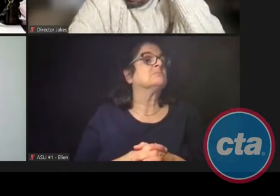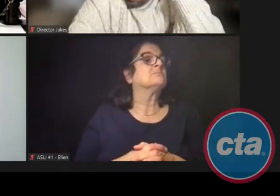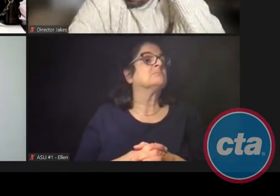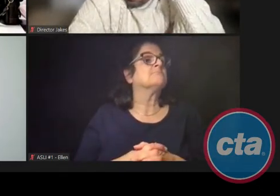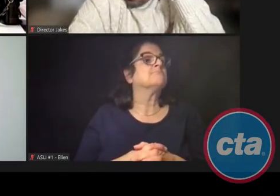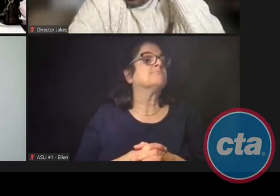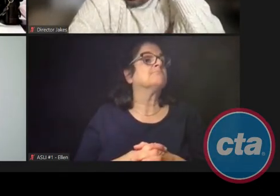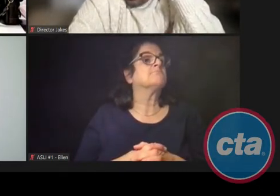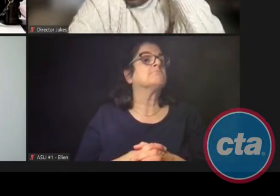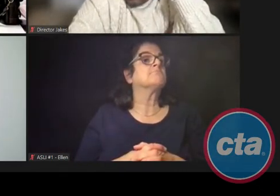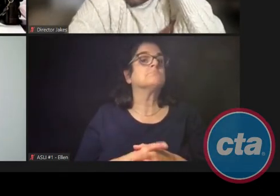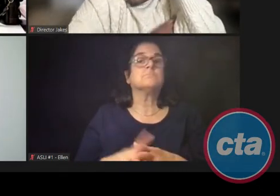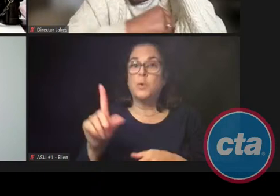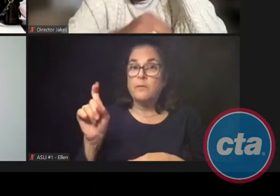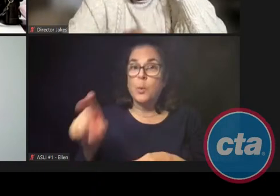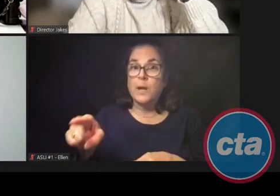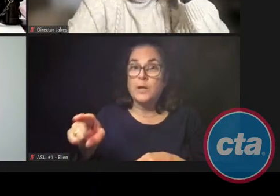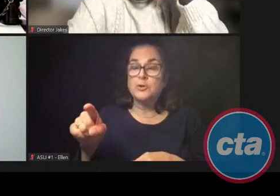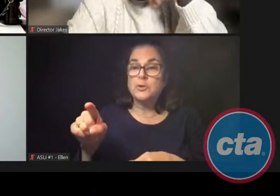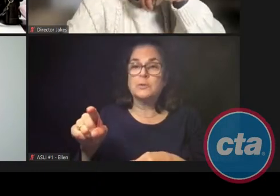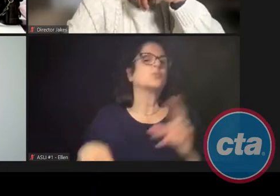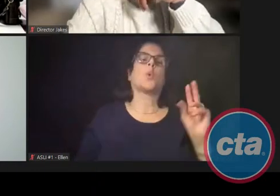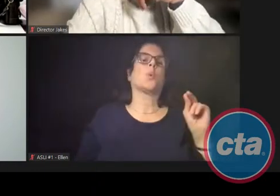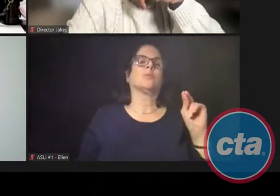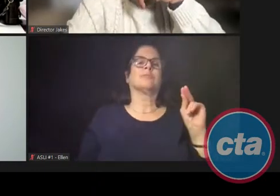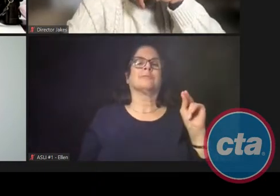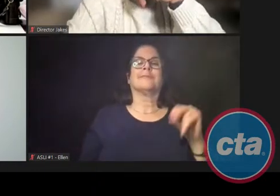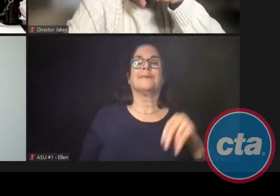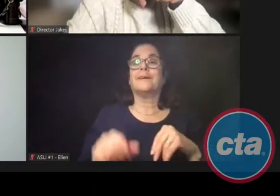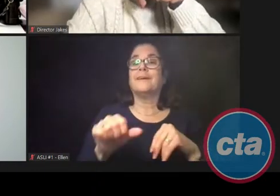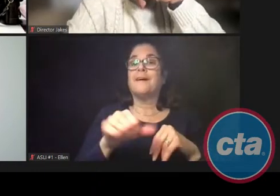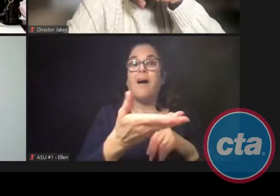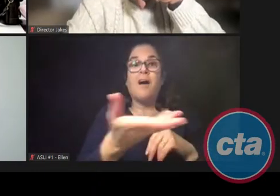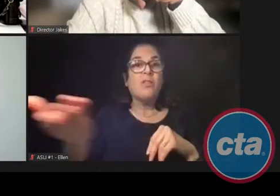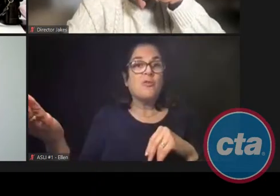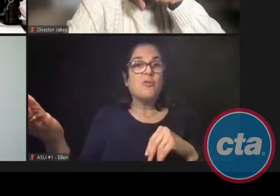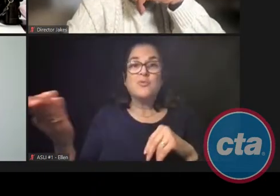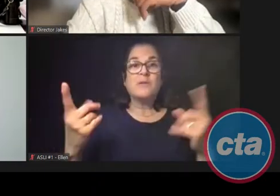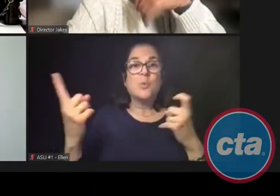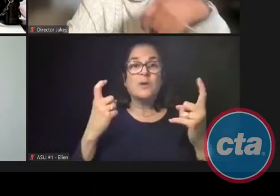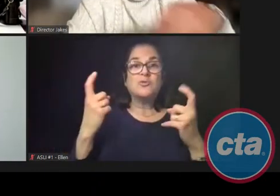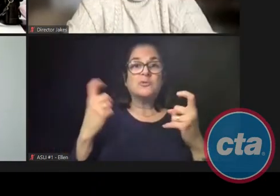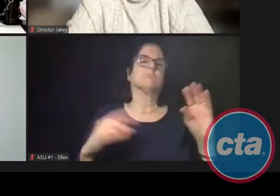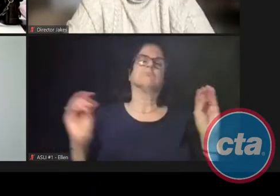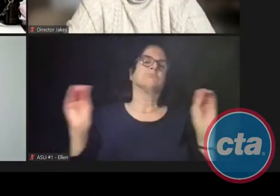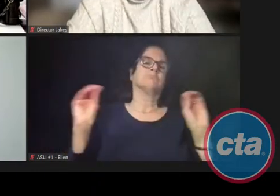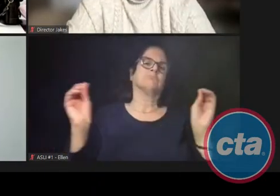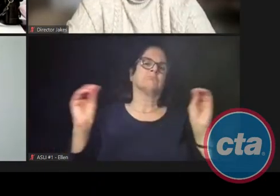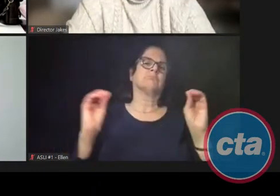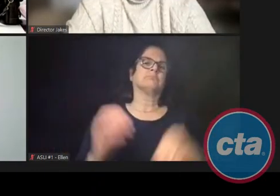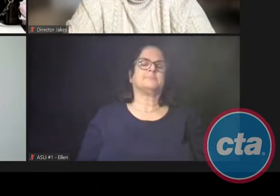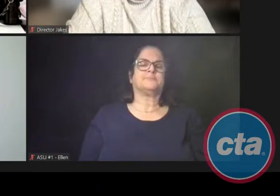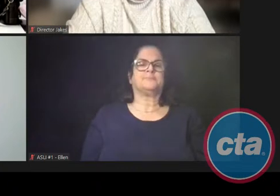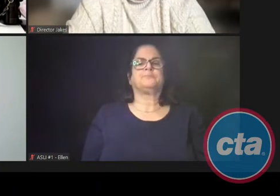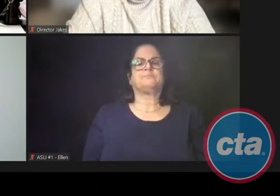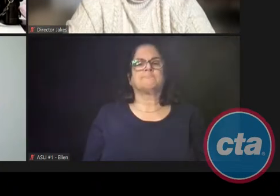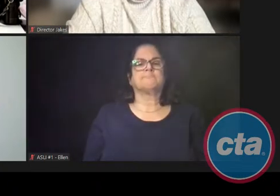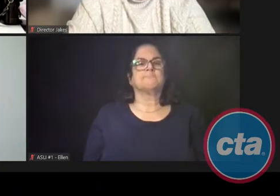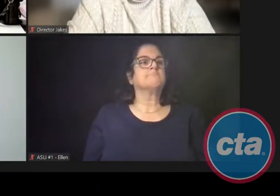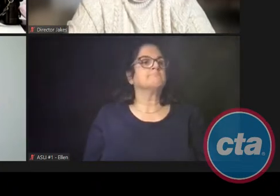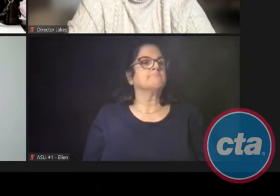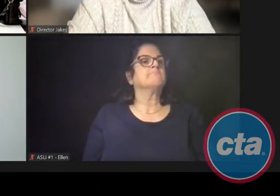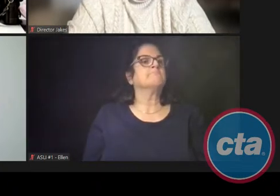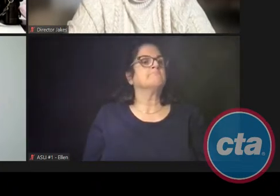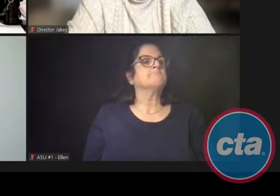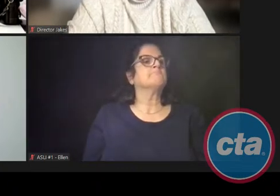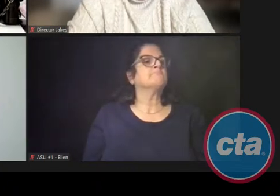Do you have a question on it, Chairman Silva? No, I don't. Any questions from my board members? No questions. Nope.